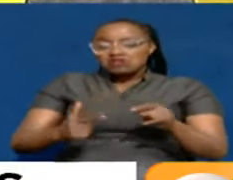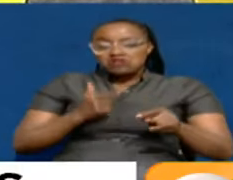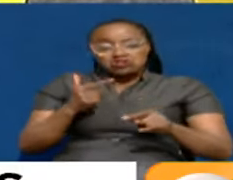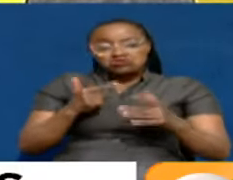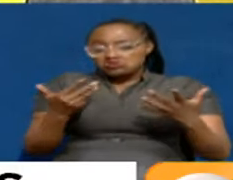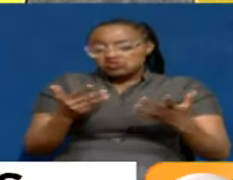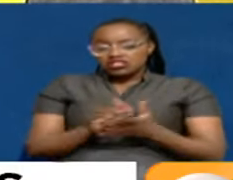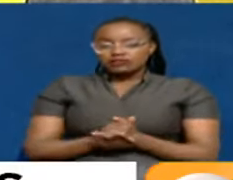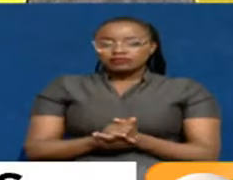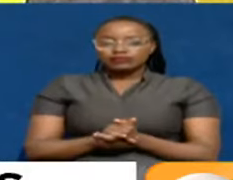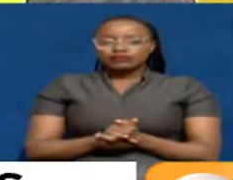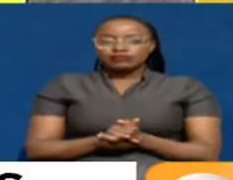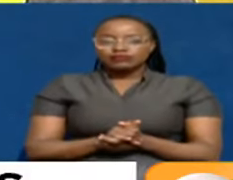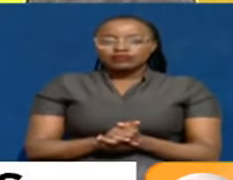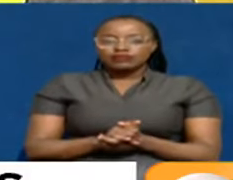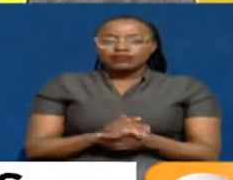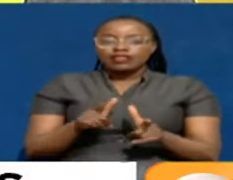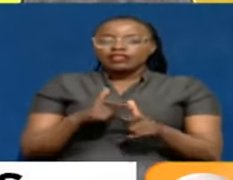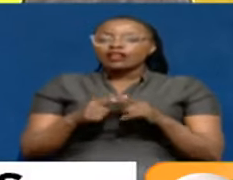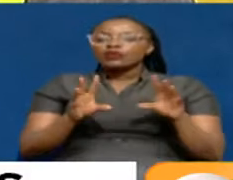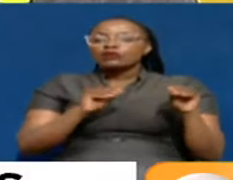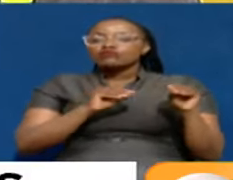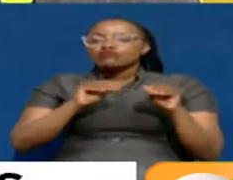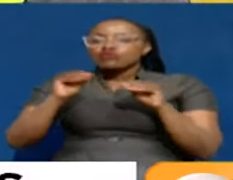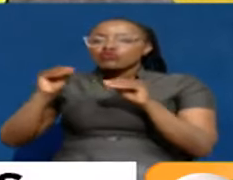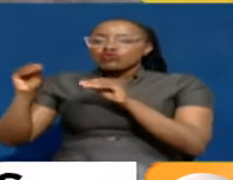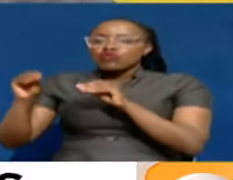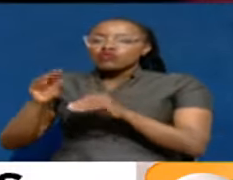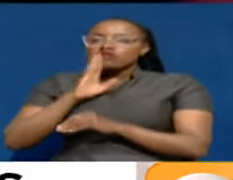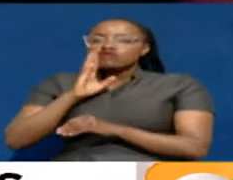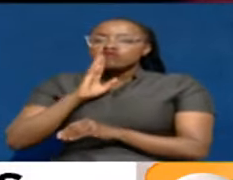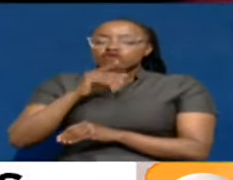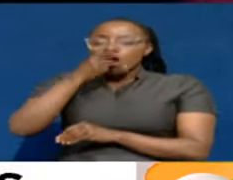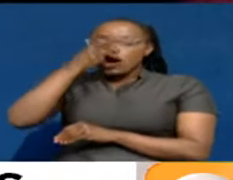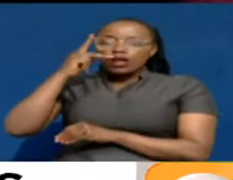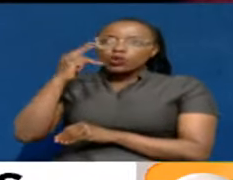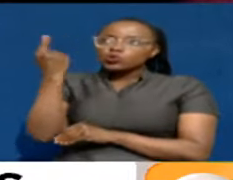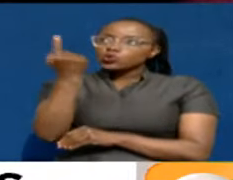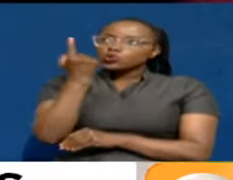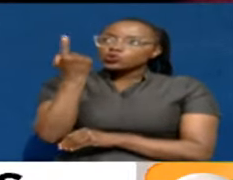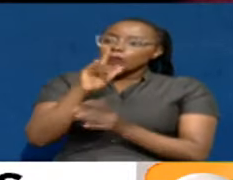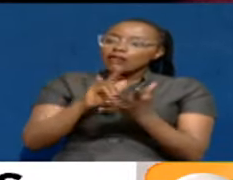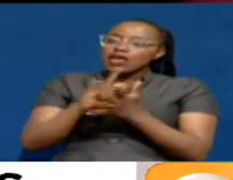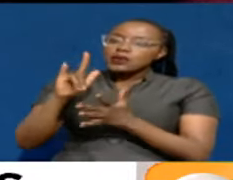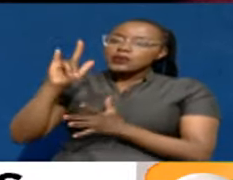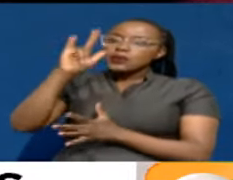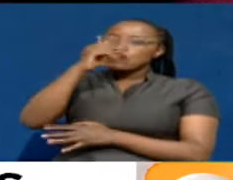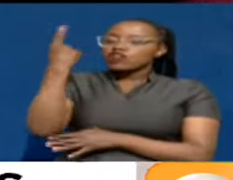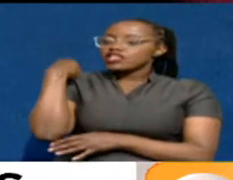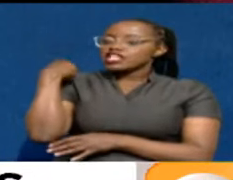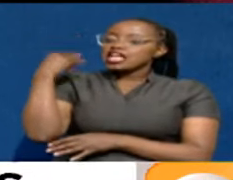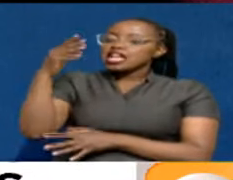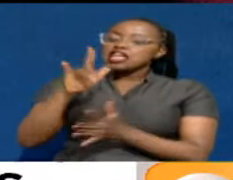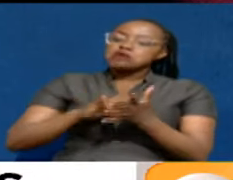perhaps. Let me fly you there and let me borrow Kalonzo's chopper. He was there